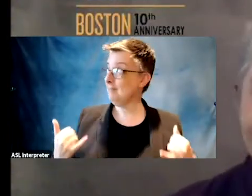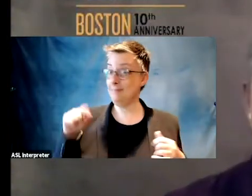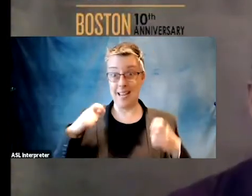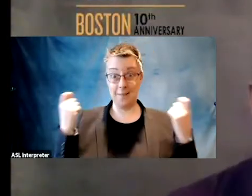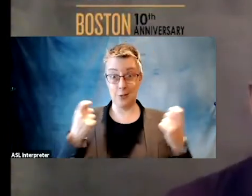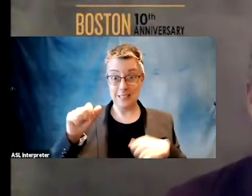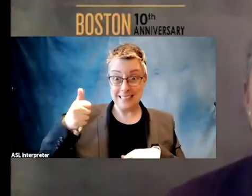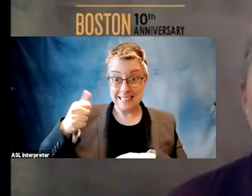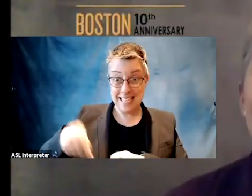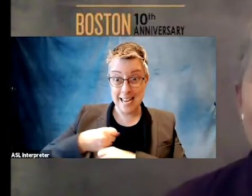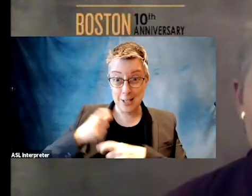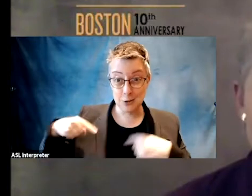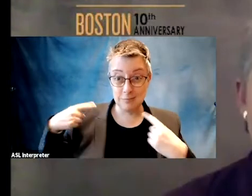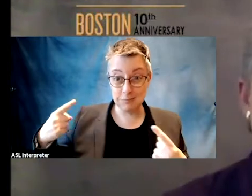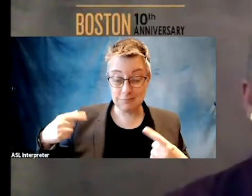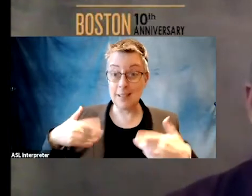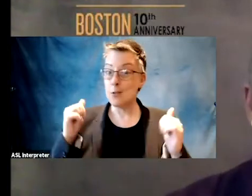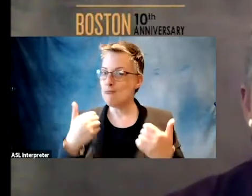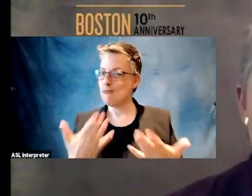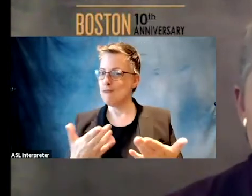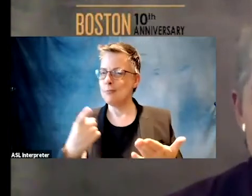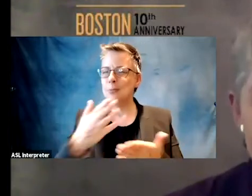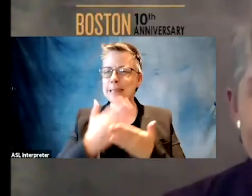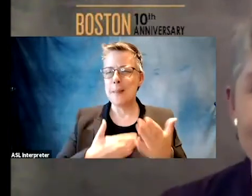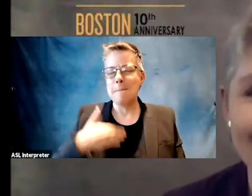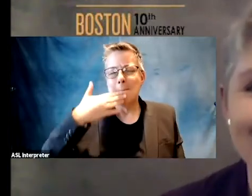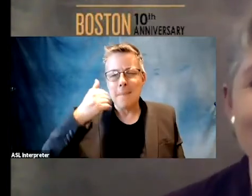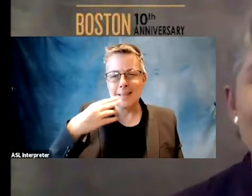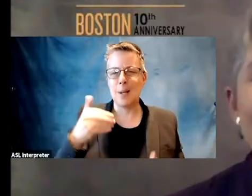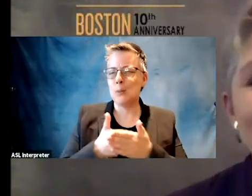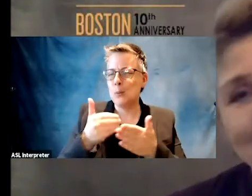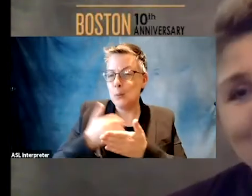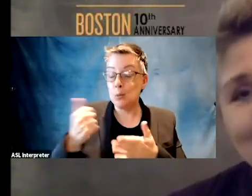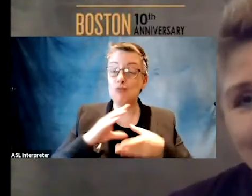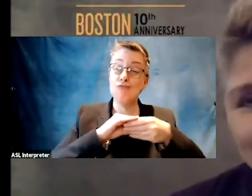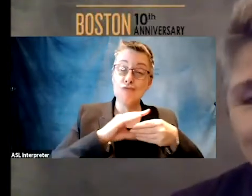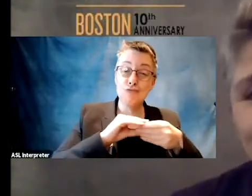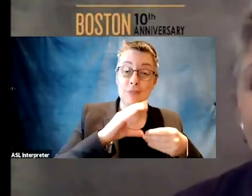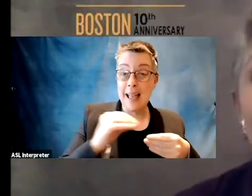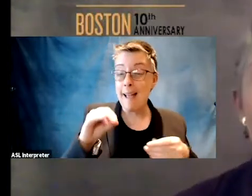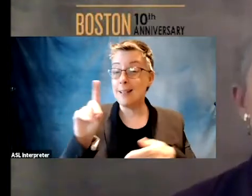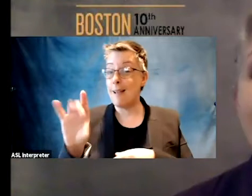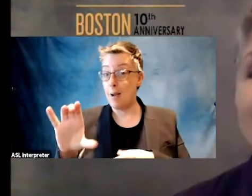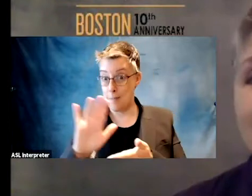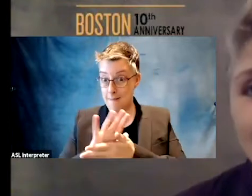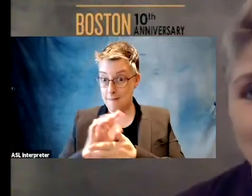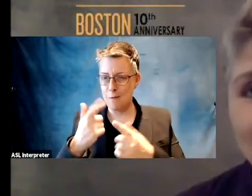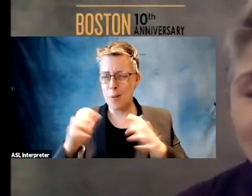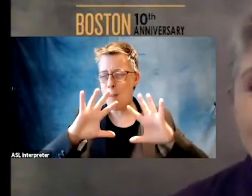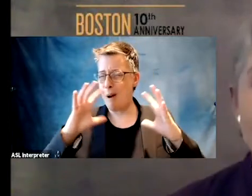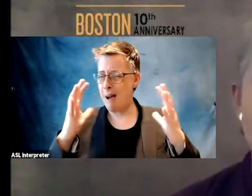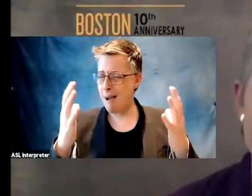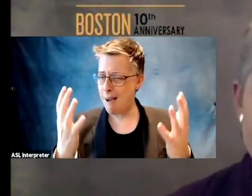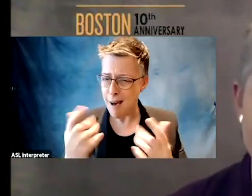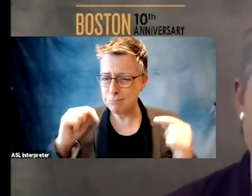to bring you some of the best and newest narrative and documentary films from across the globe,